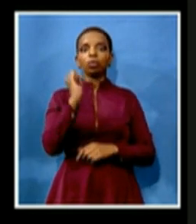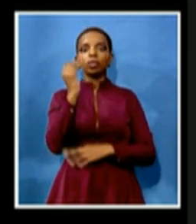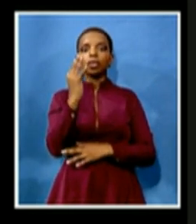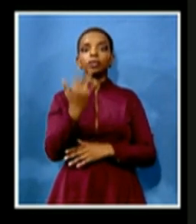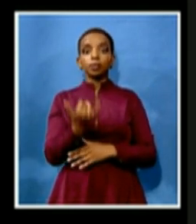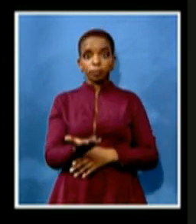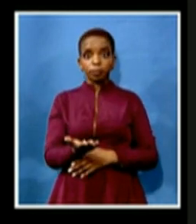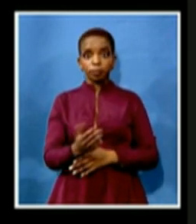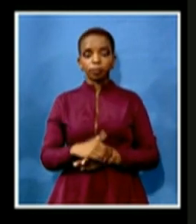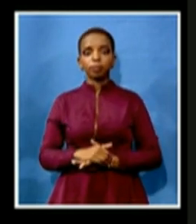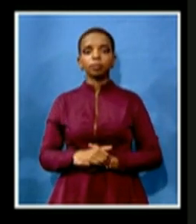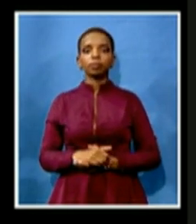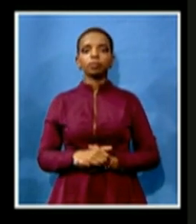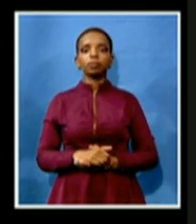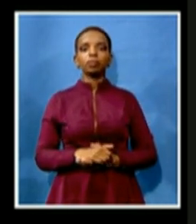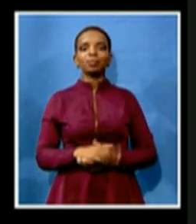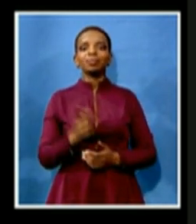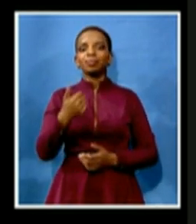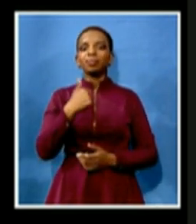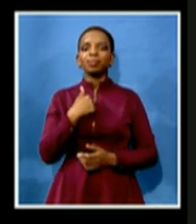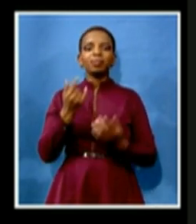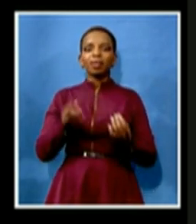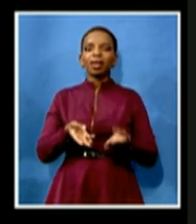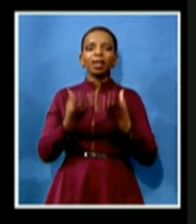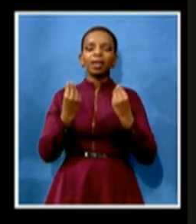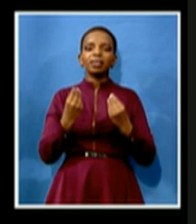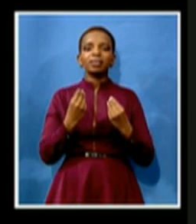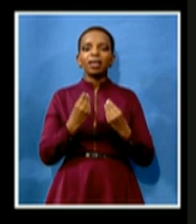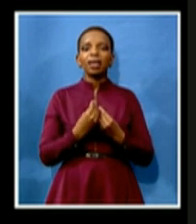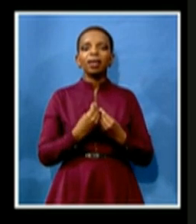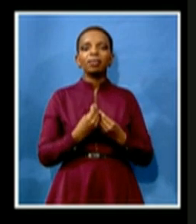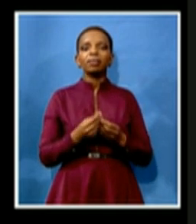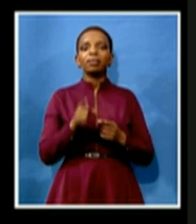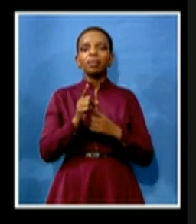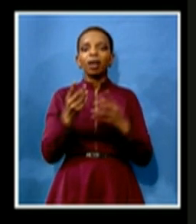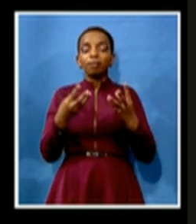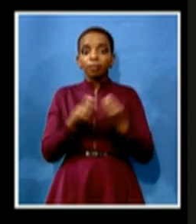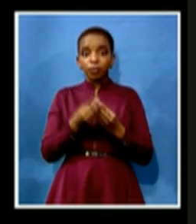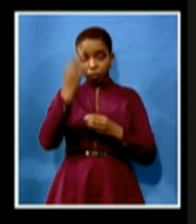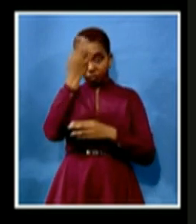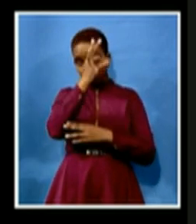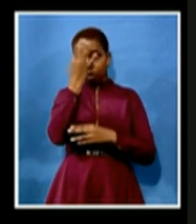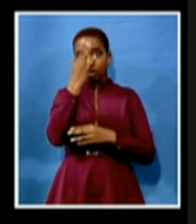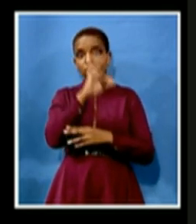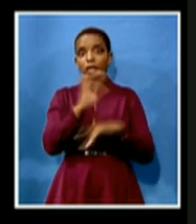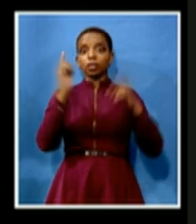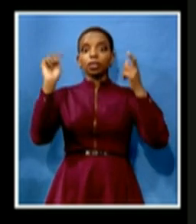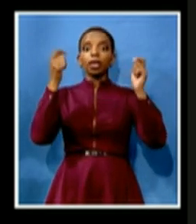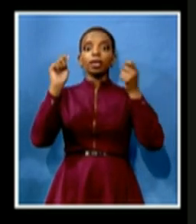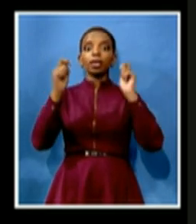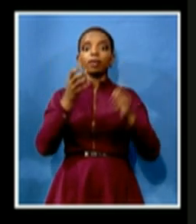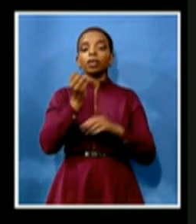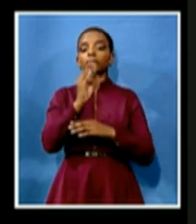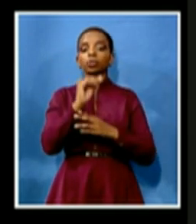of participation in this a few minutes before the event, so I don't have a stack of slides ready. So I'm just going to speak, if that's all right with you.